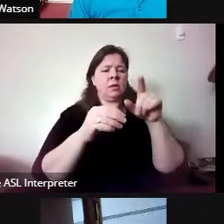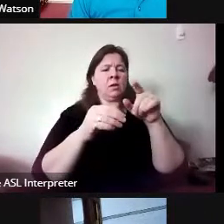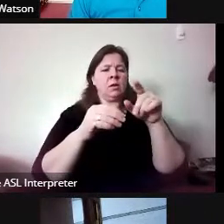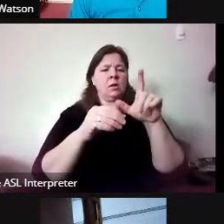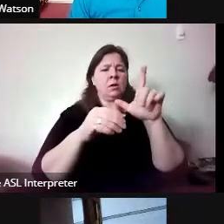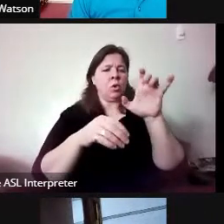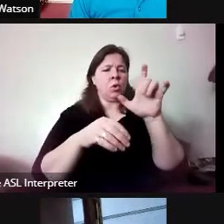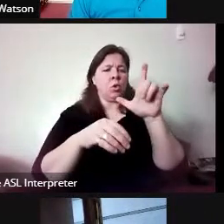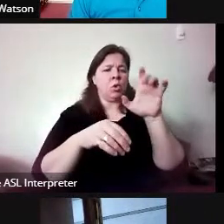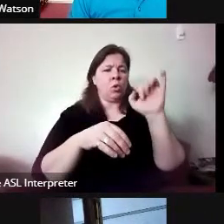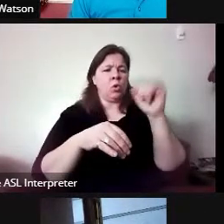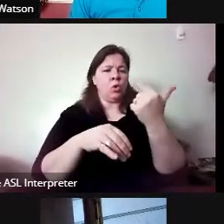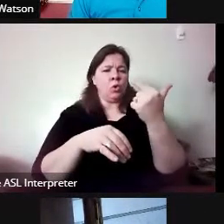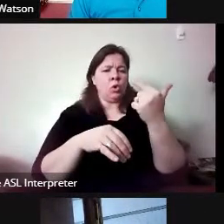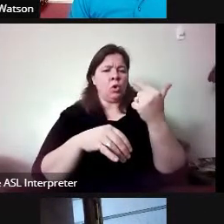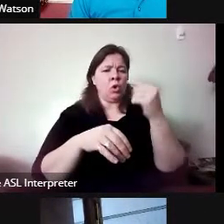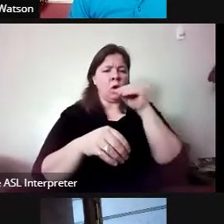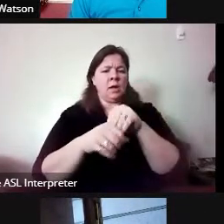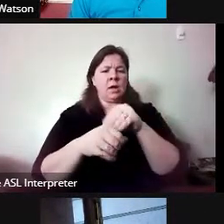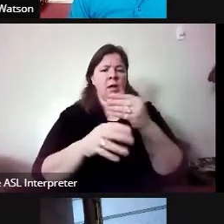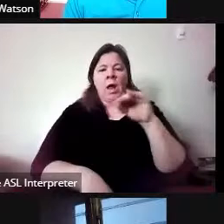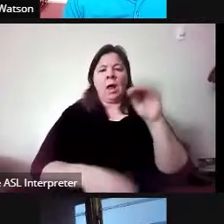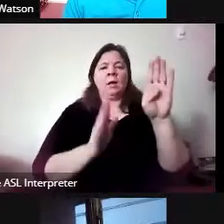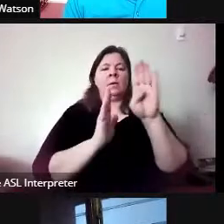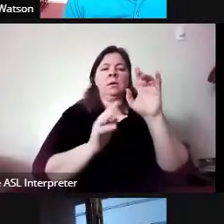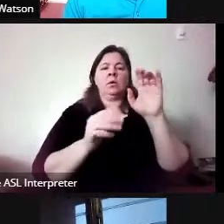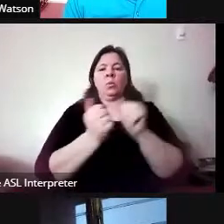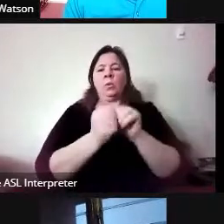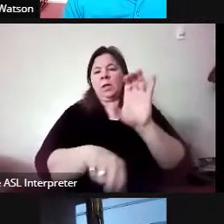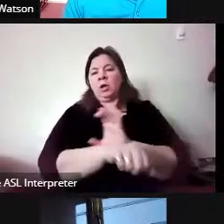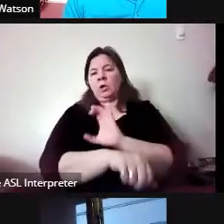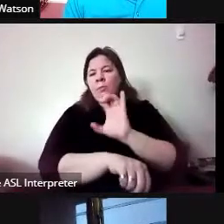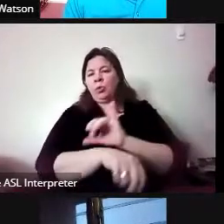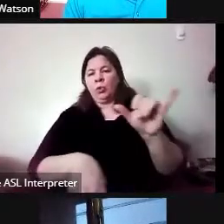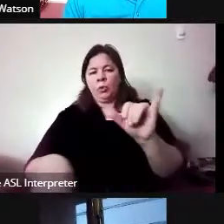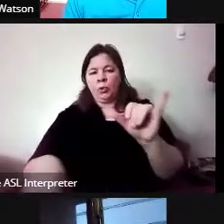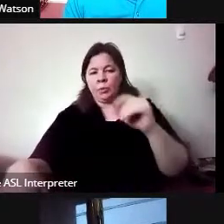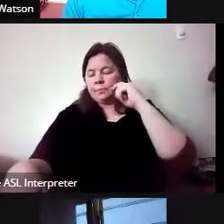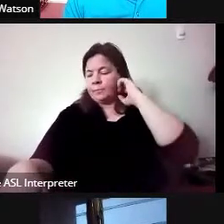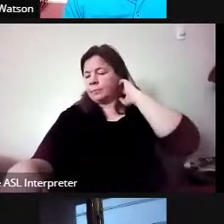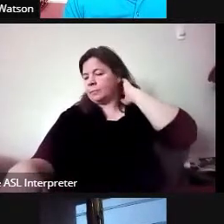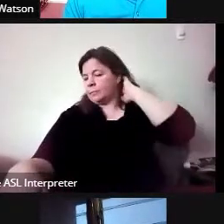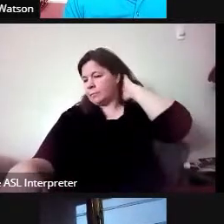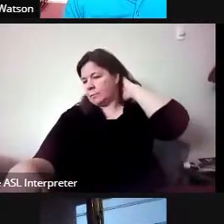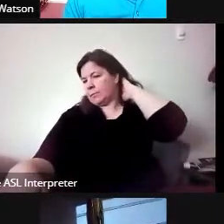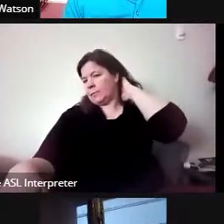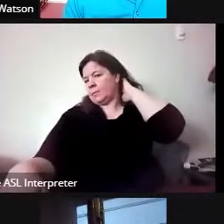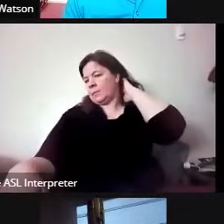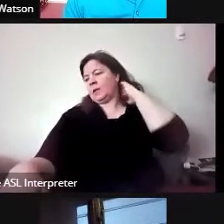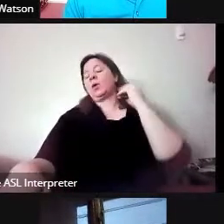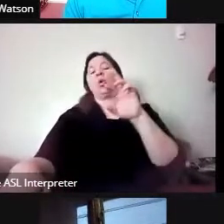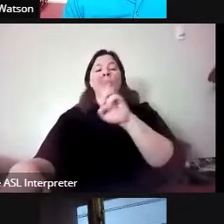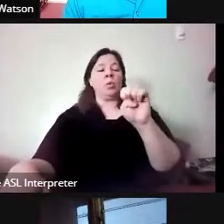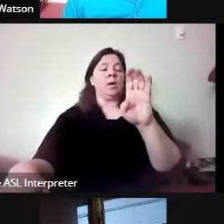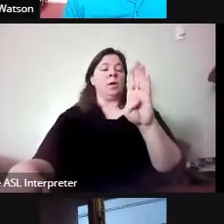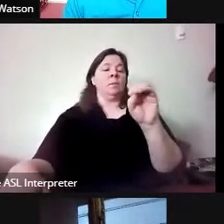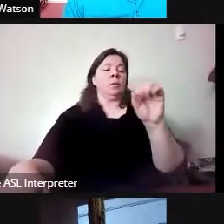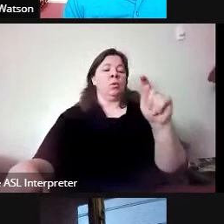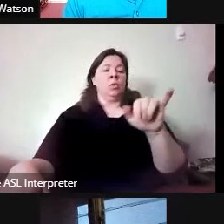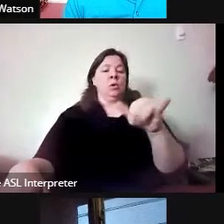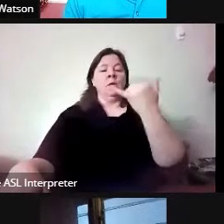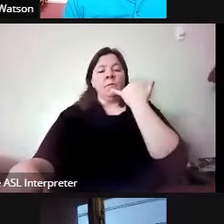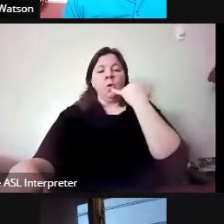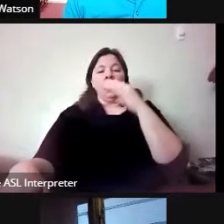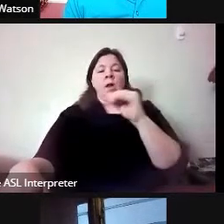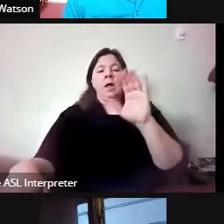logged in before with those credentials. So it's also, if that doesn't work, then you reboot your phone, do the same thing, reboot your